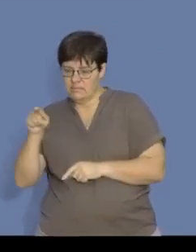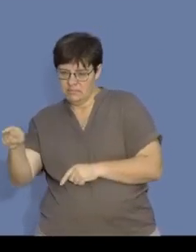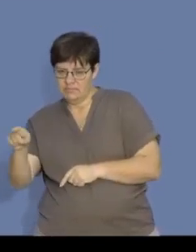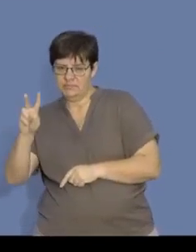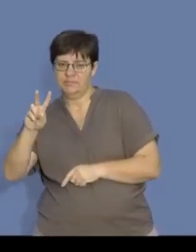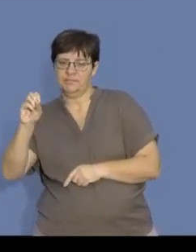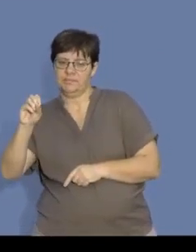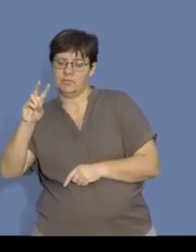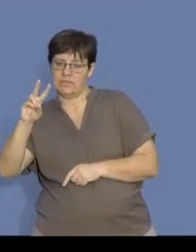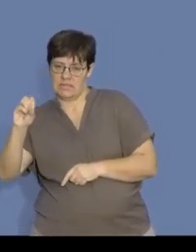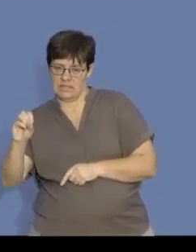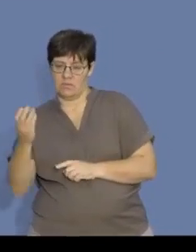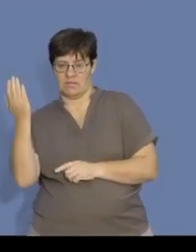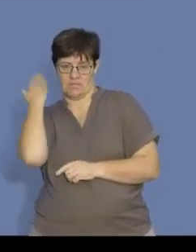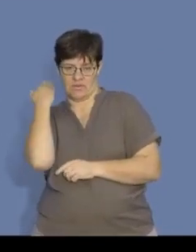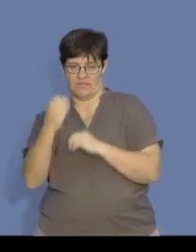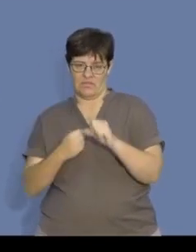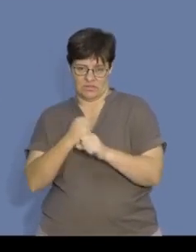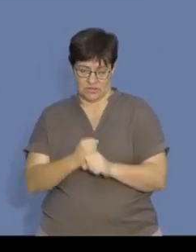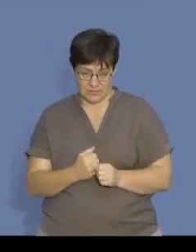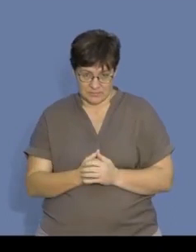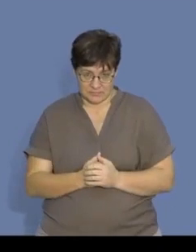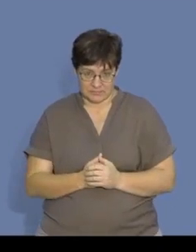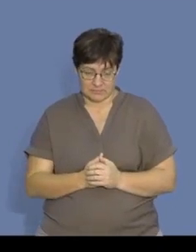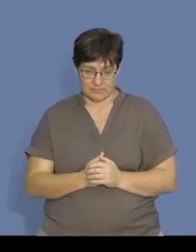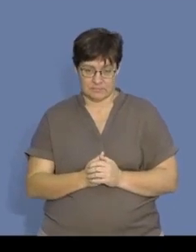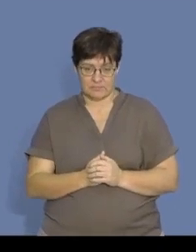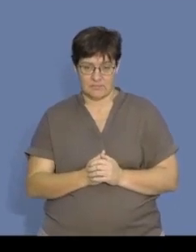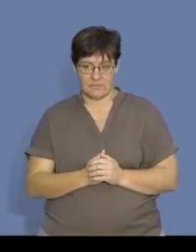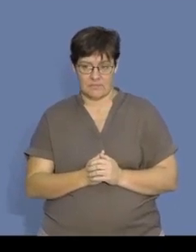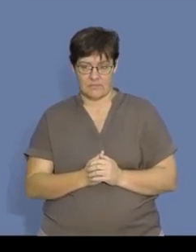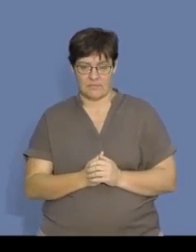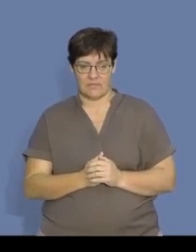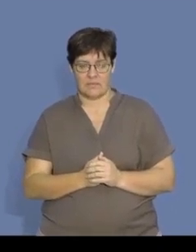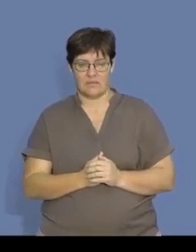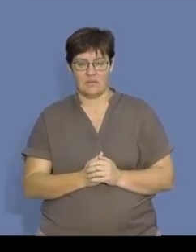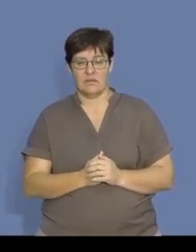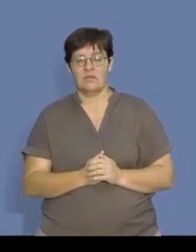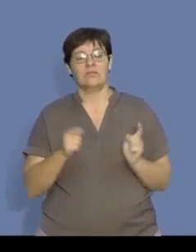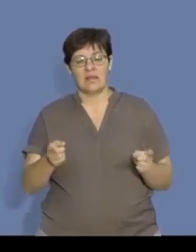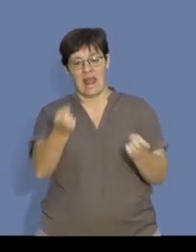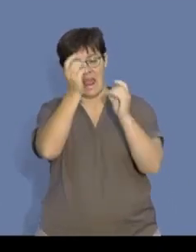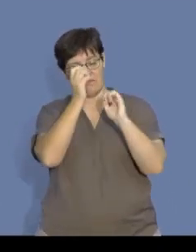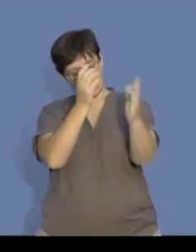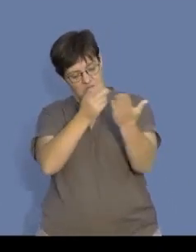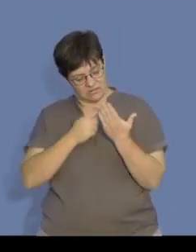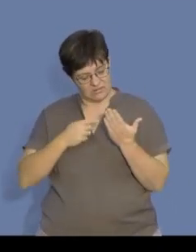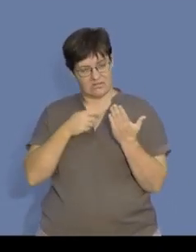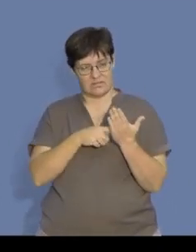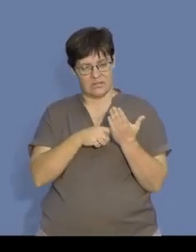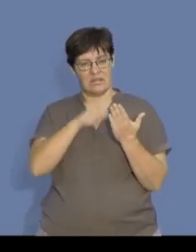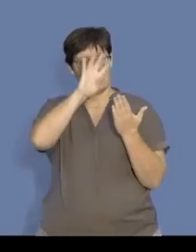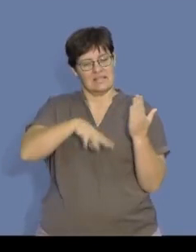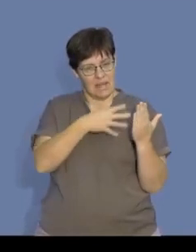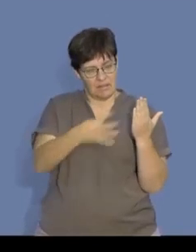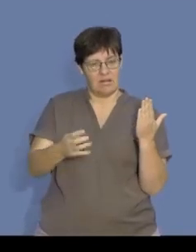as well as 2020, which is the previous financial year. So that is the information,